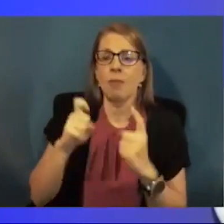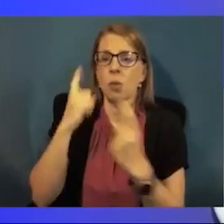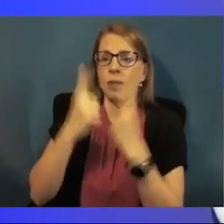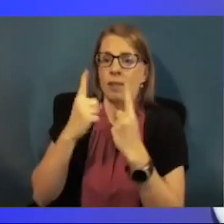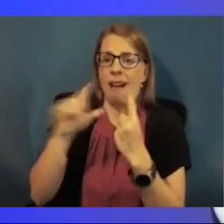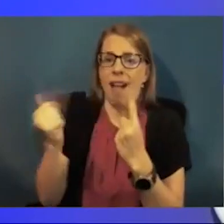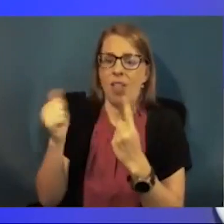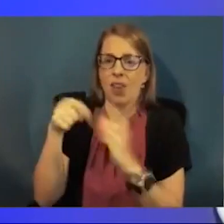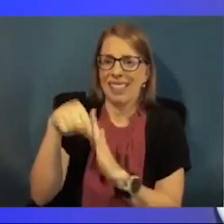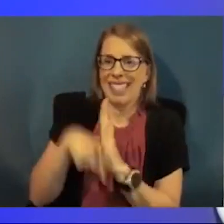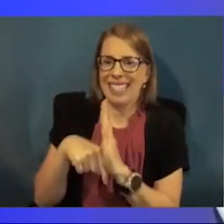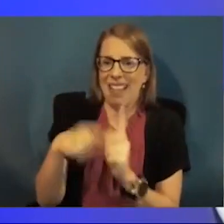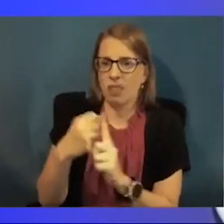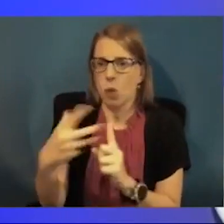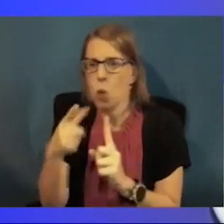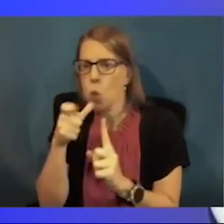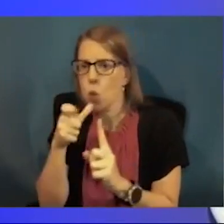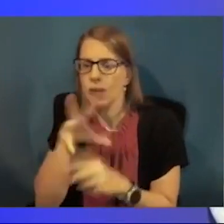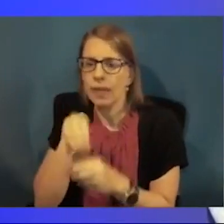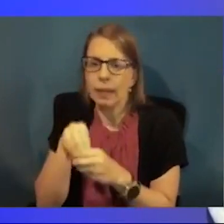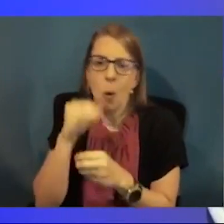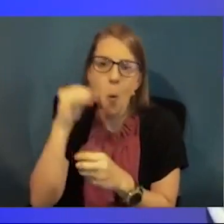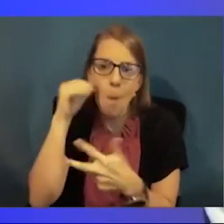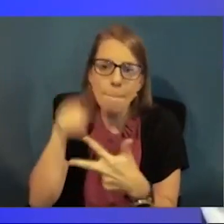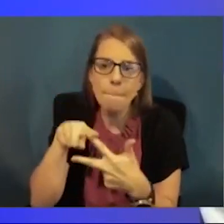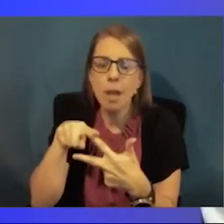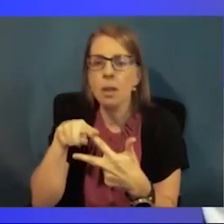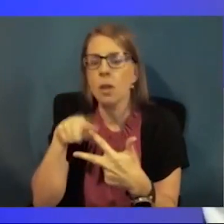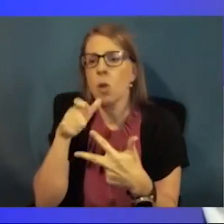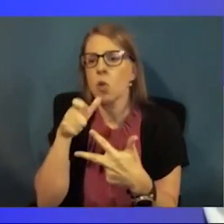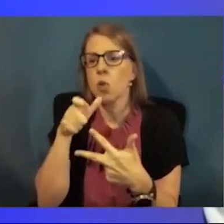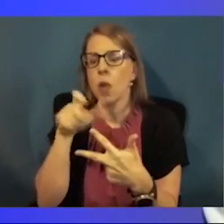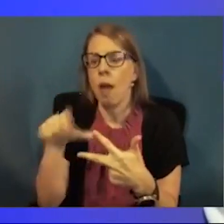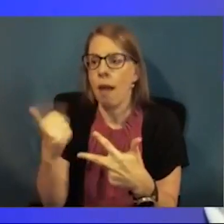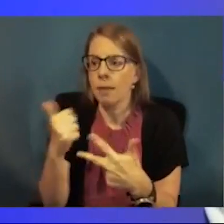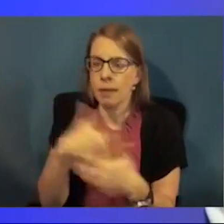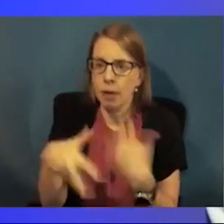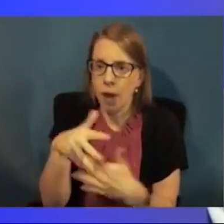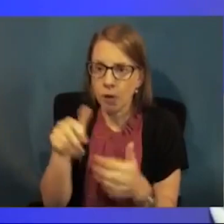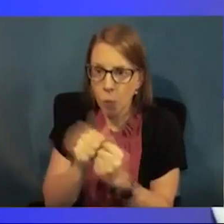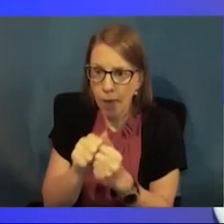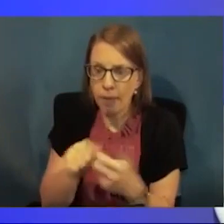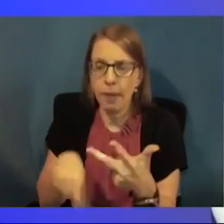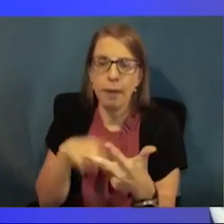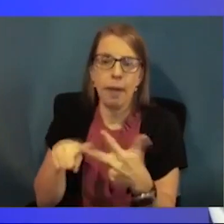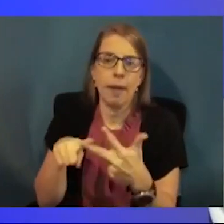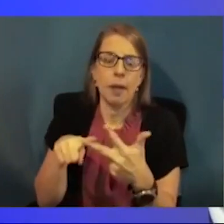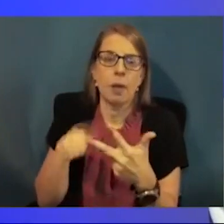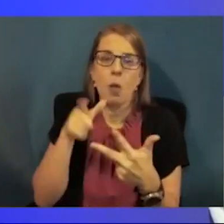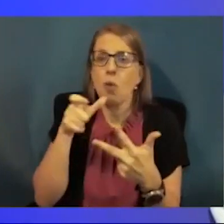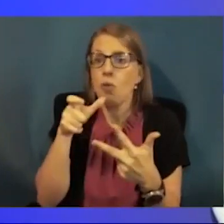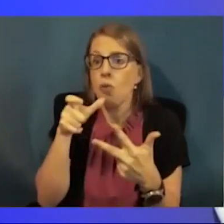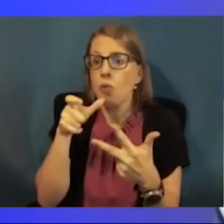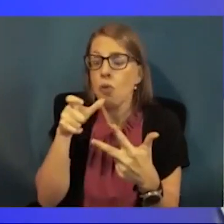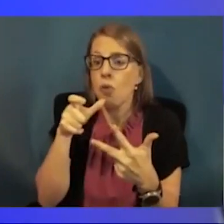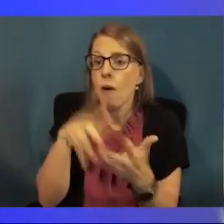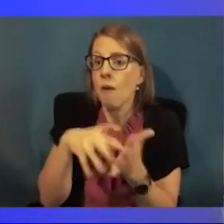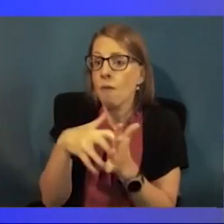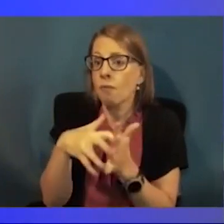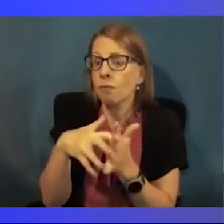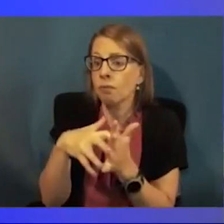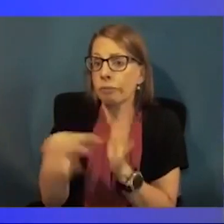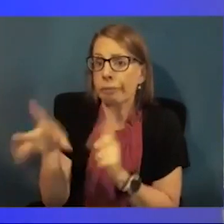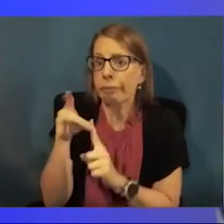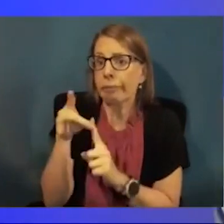the household, who else are you interacting with, who may be more vulnerable to disease. But